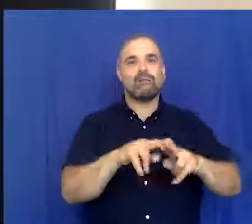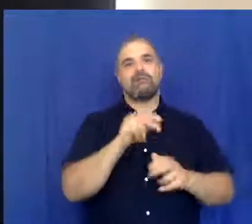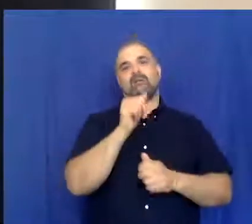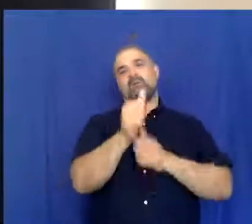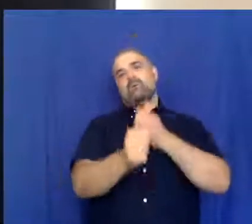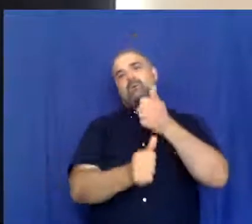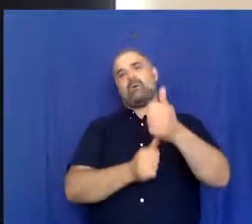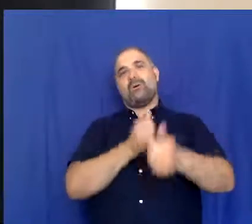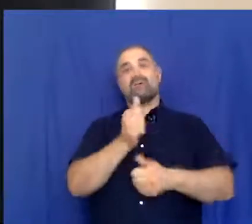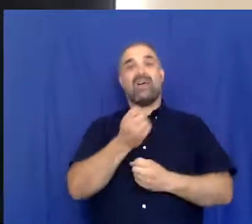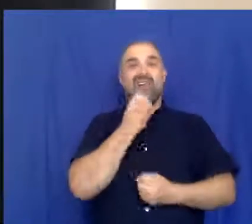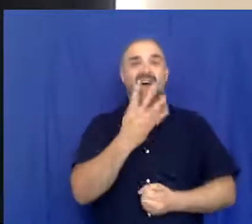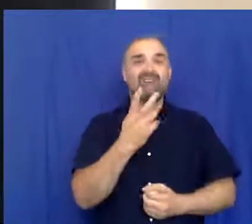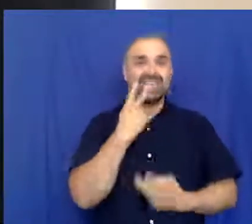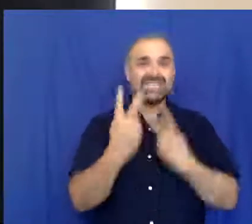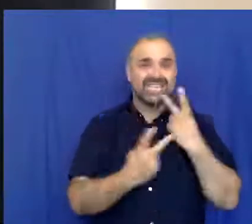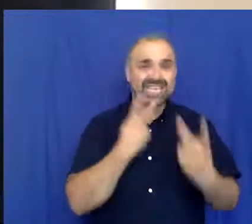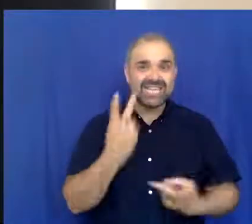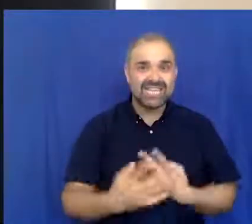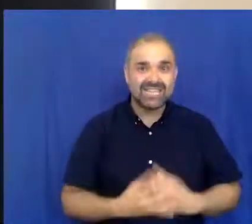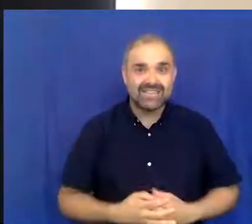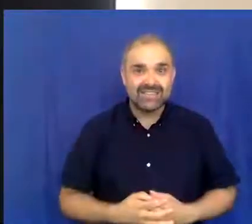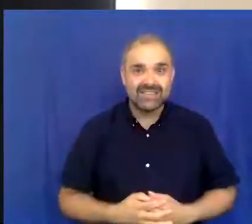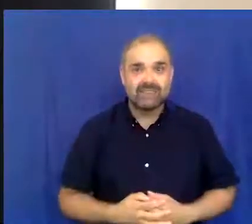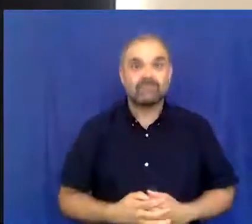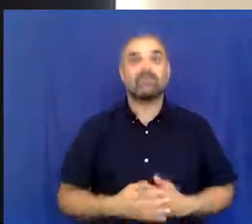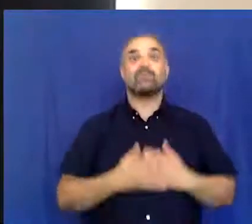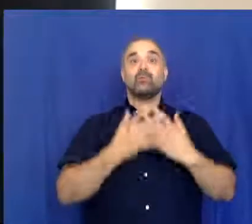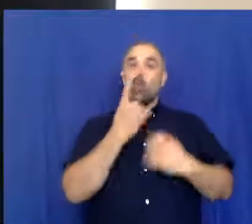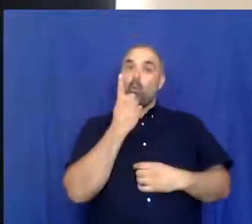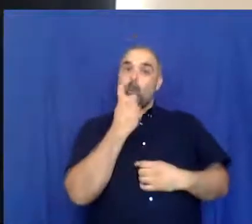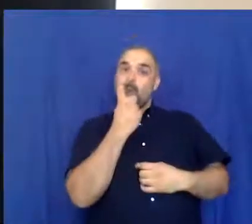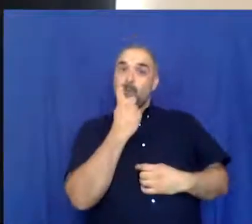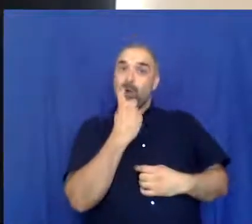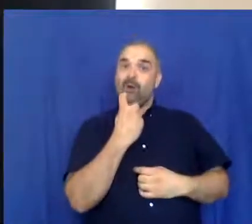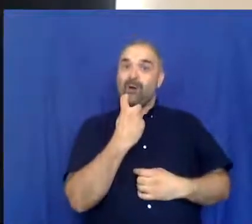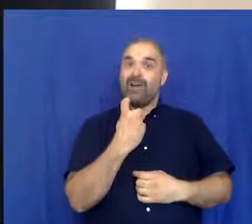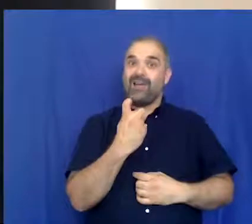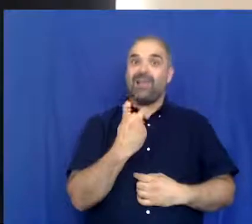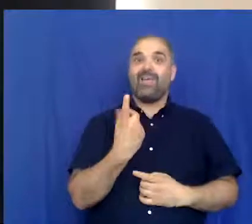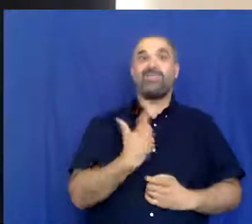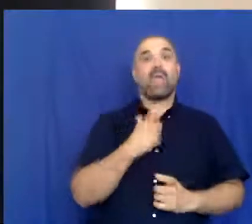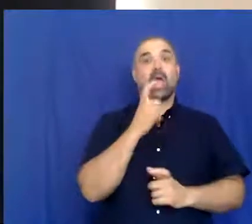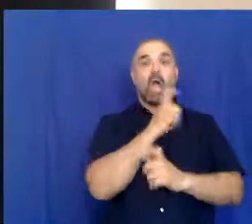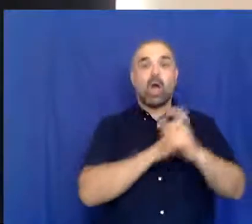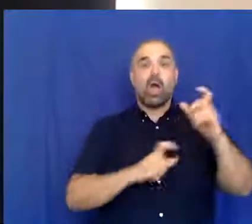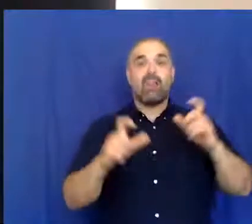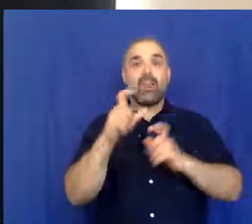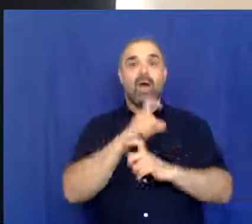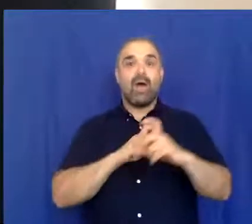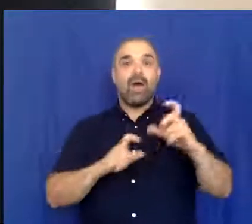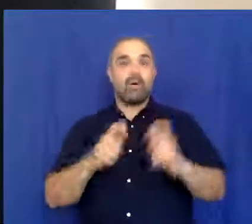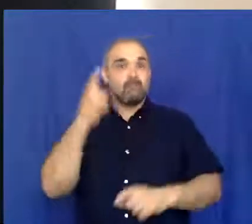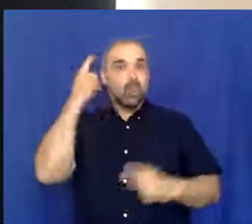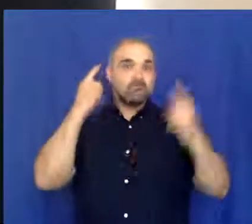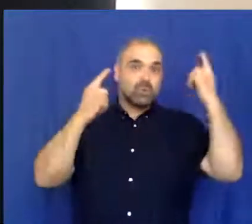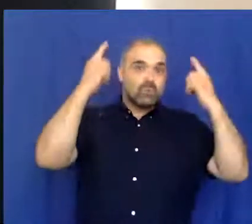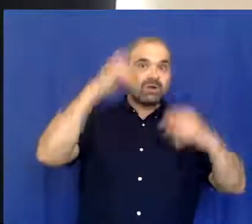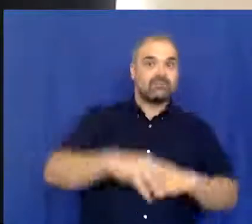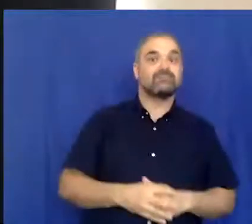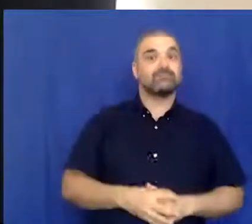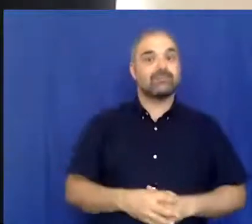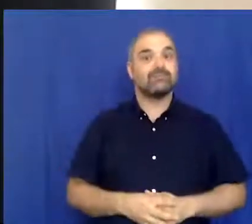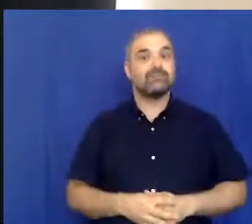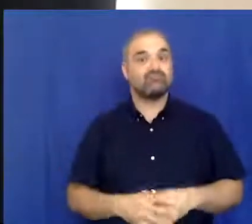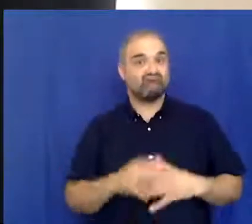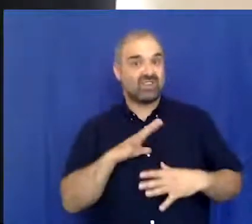big rainbow family. Well done, lovely singing. We're going to sing it one more time and point to your colours.